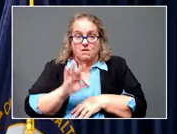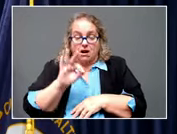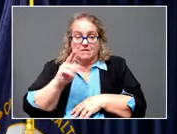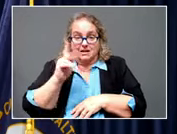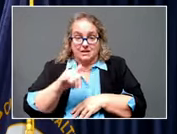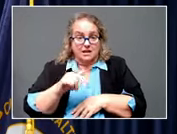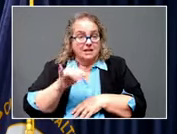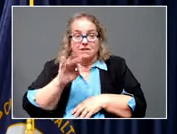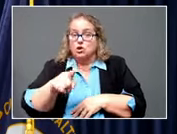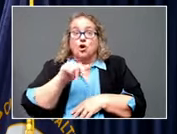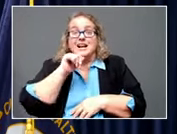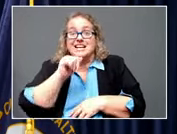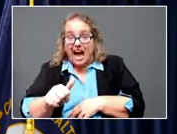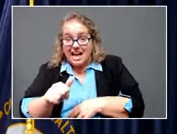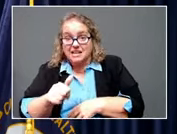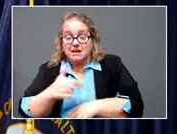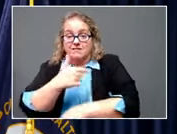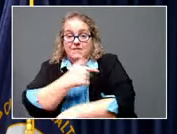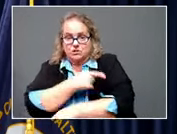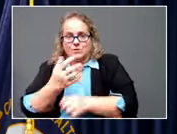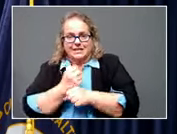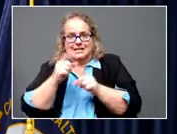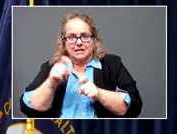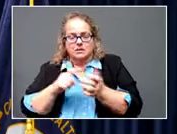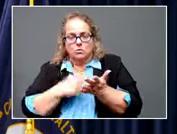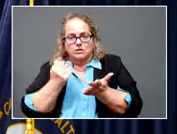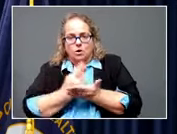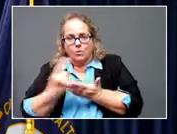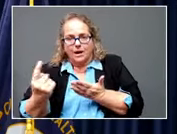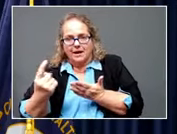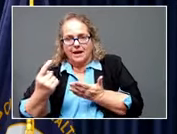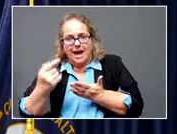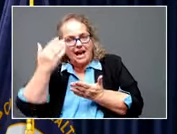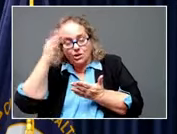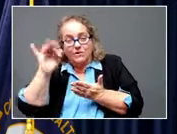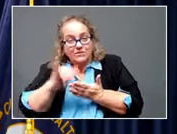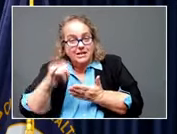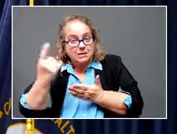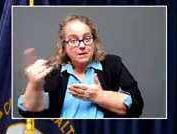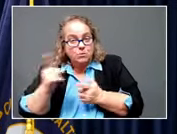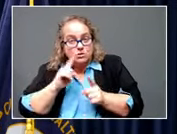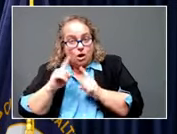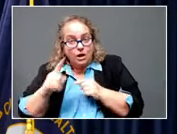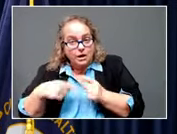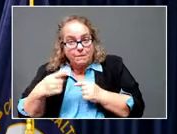tested once a week. I don't know if that's something he was talking about. I think airlines should look at rapid